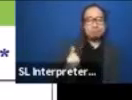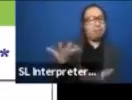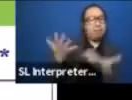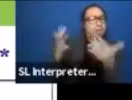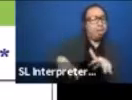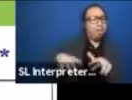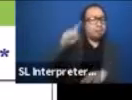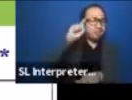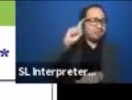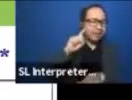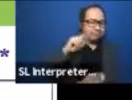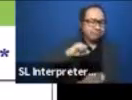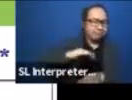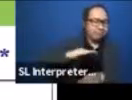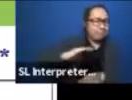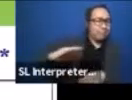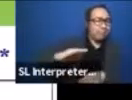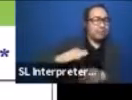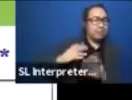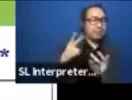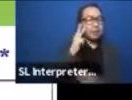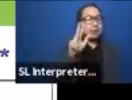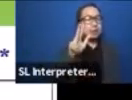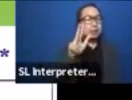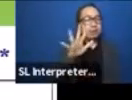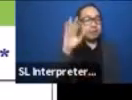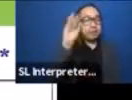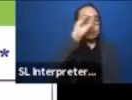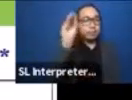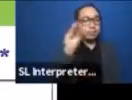around 35% of women